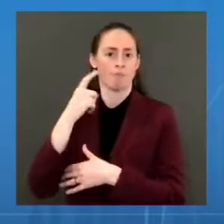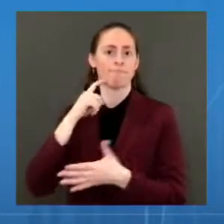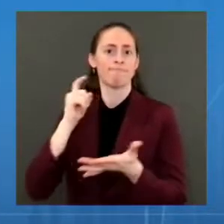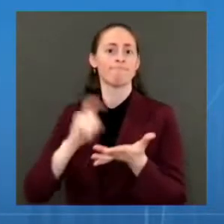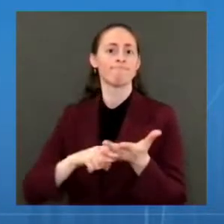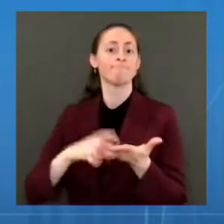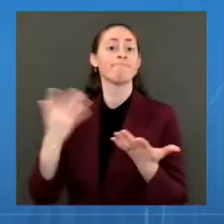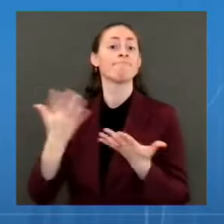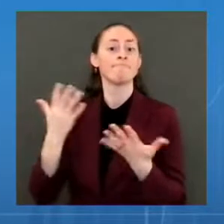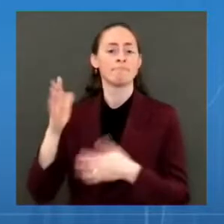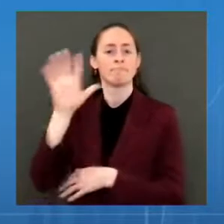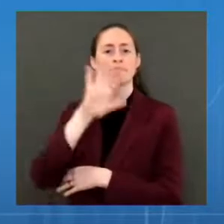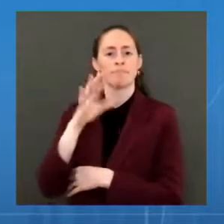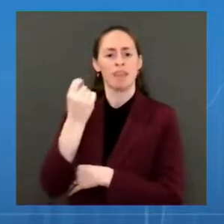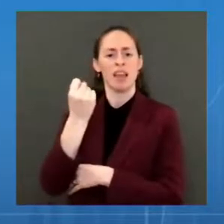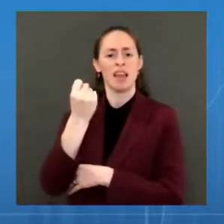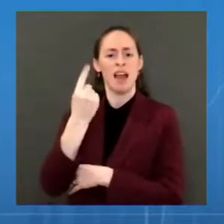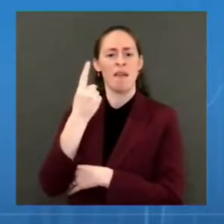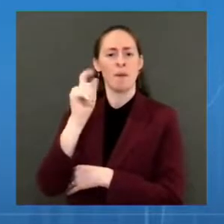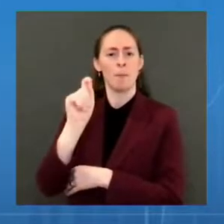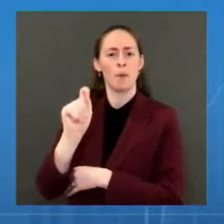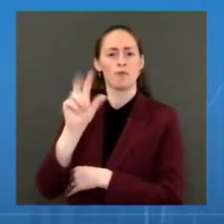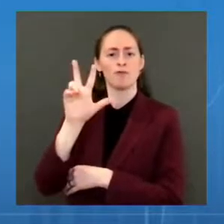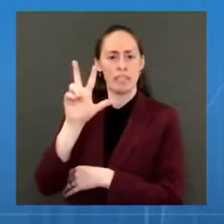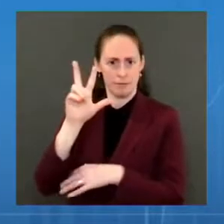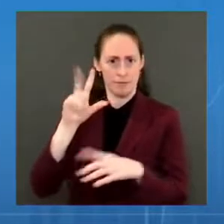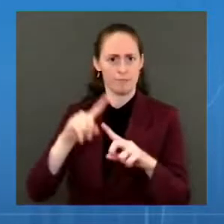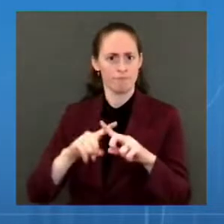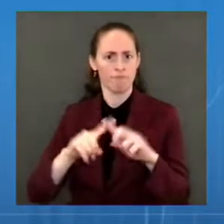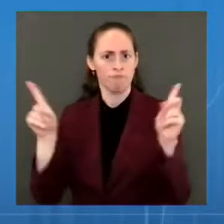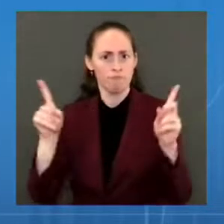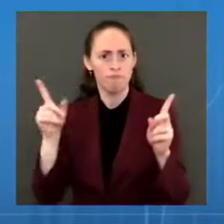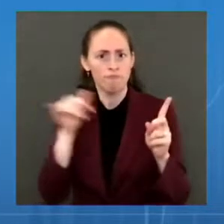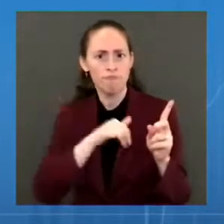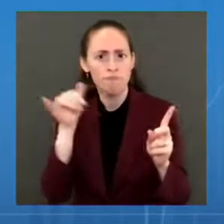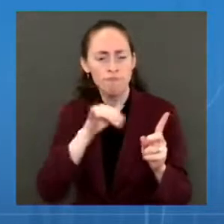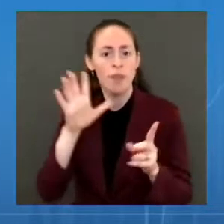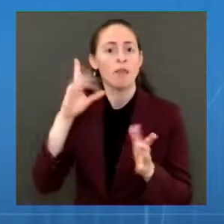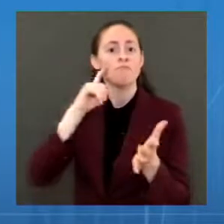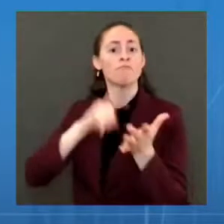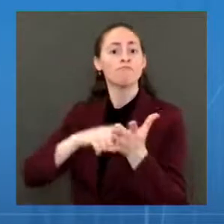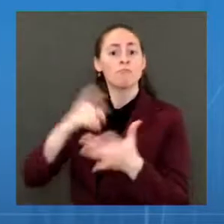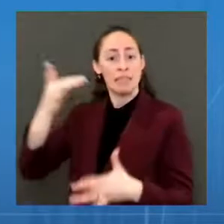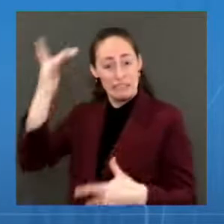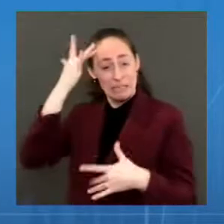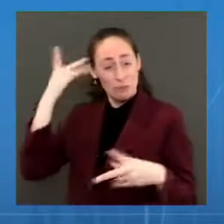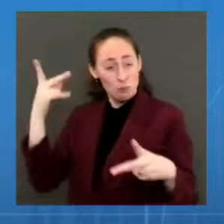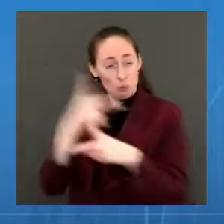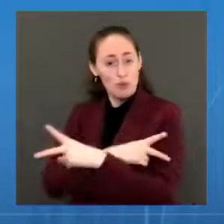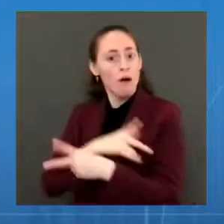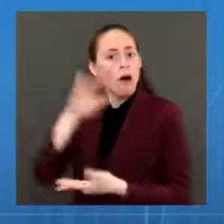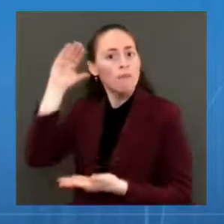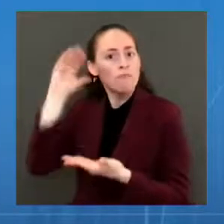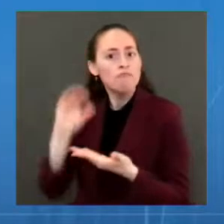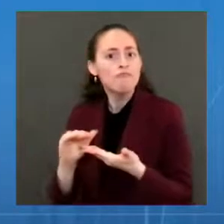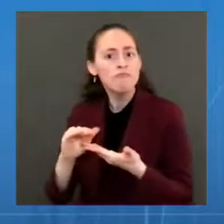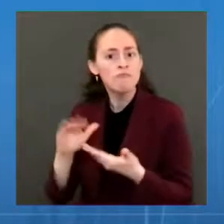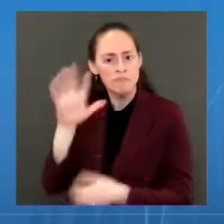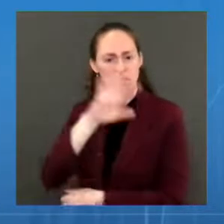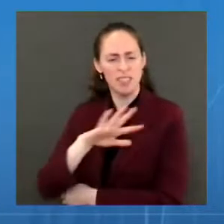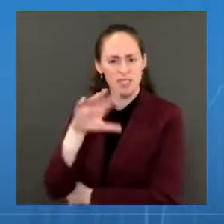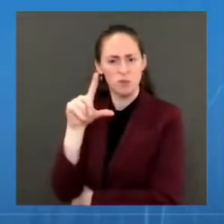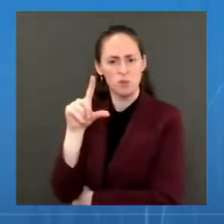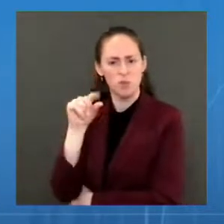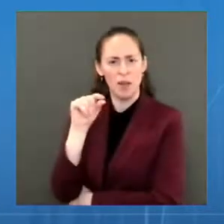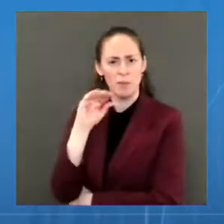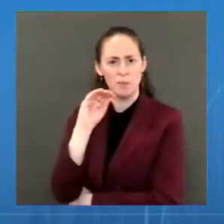difference, and a rate of severe illness was lowered by a factor of almost 20. Next slide.